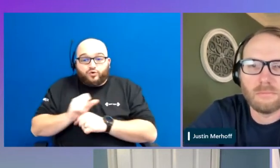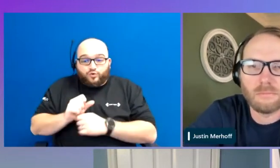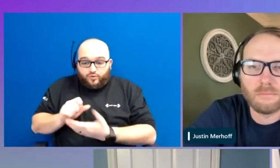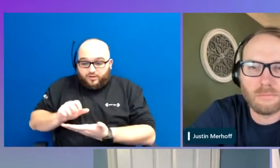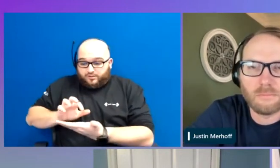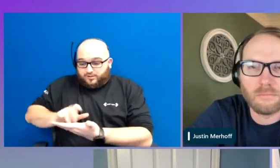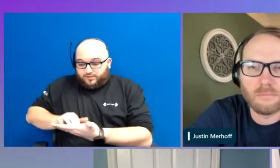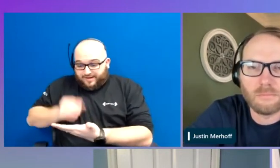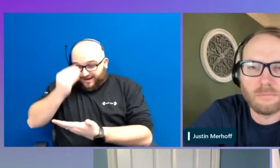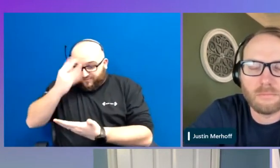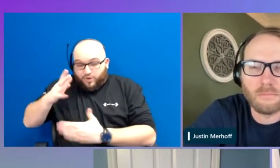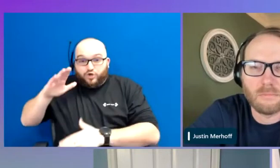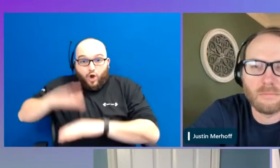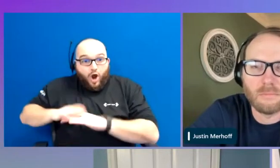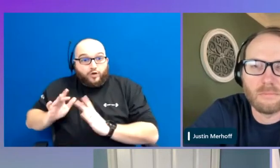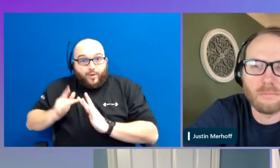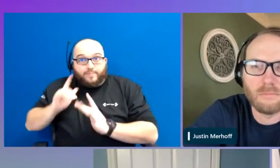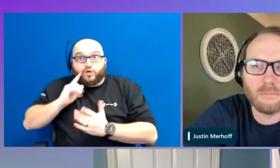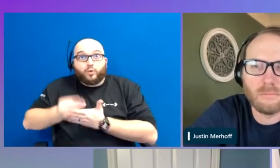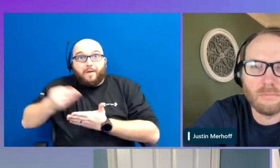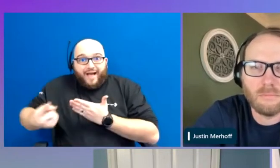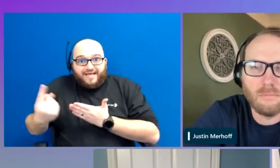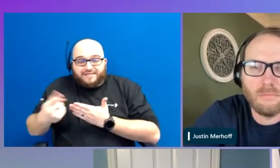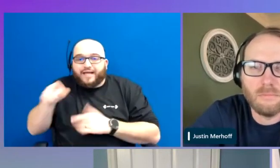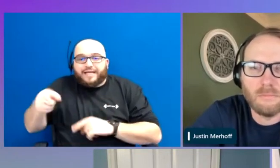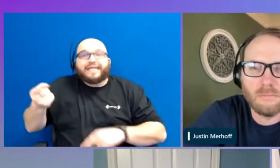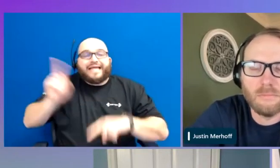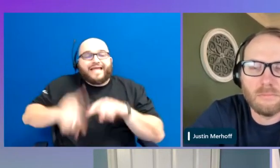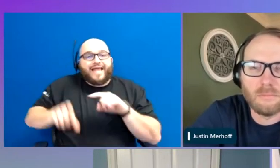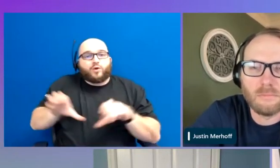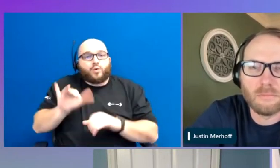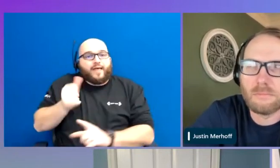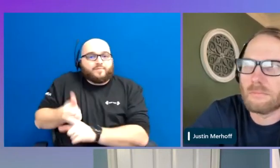website and not being able to do that independently.